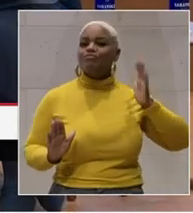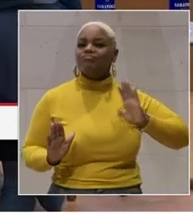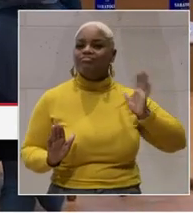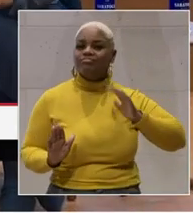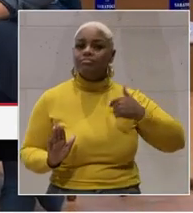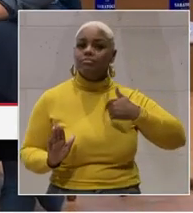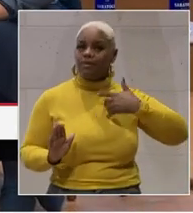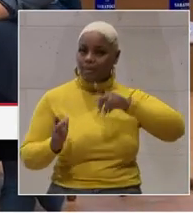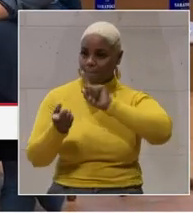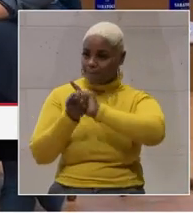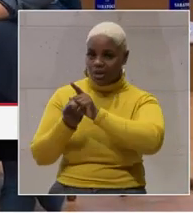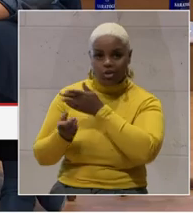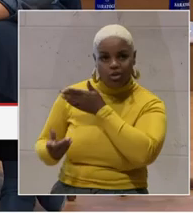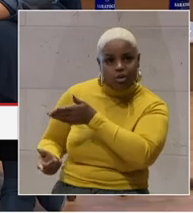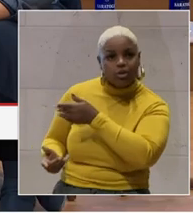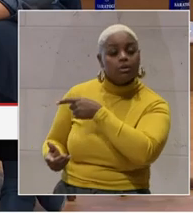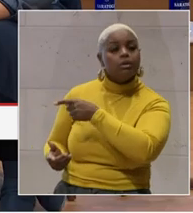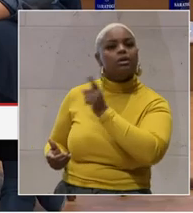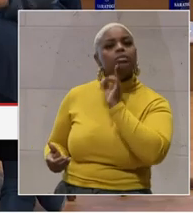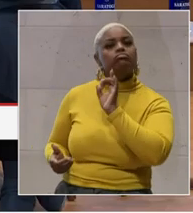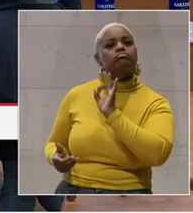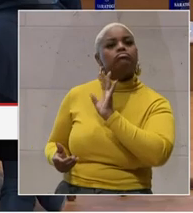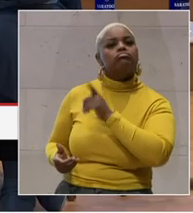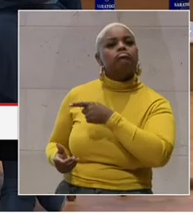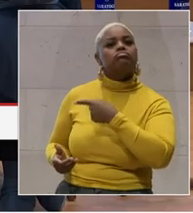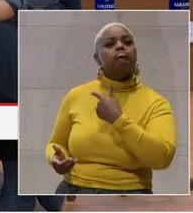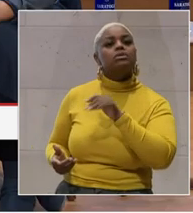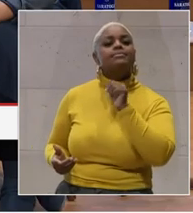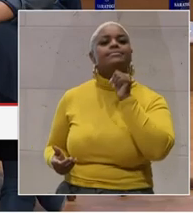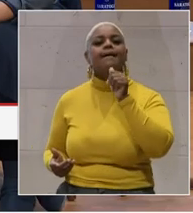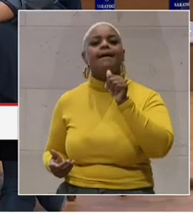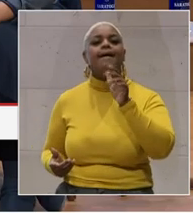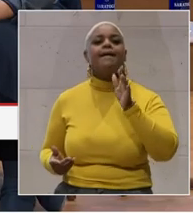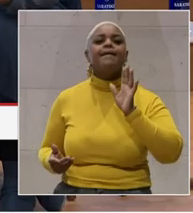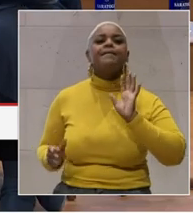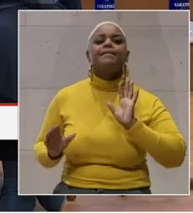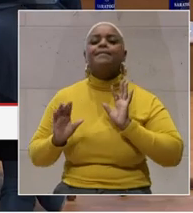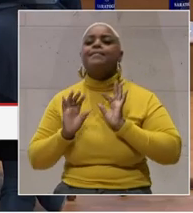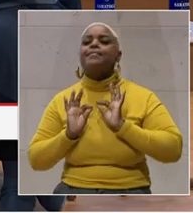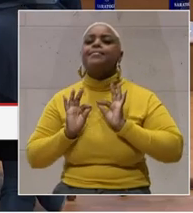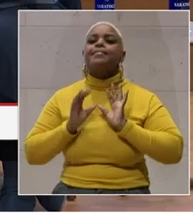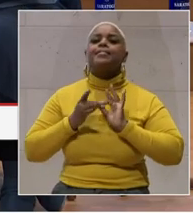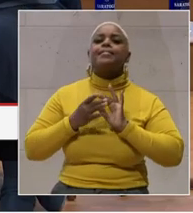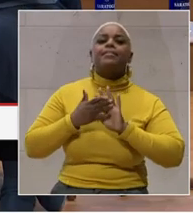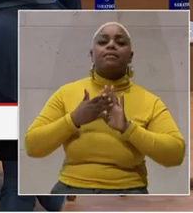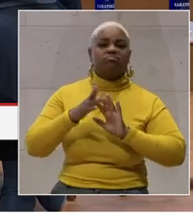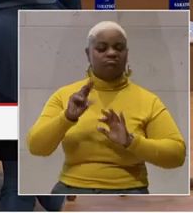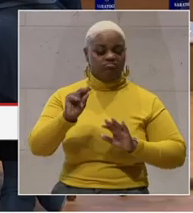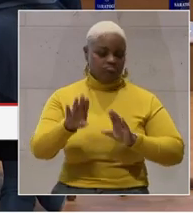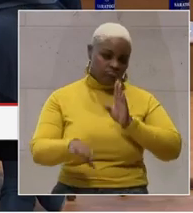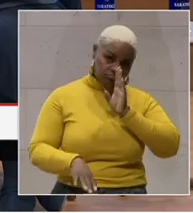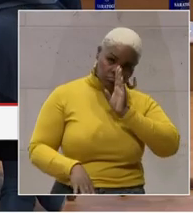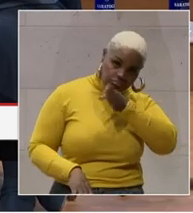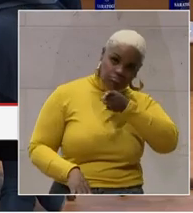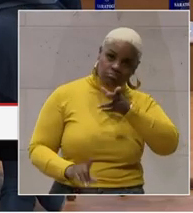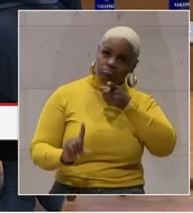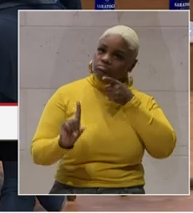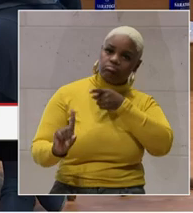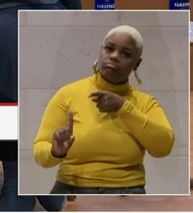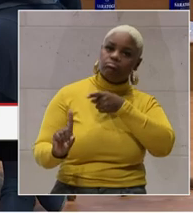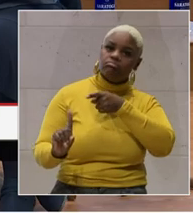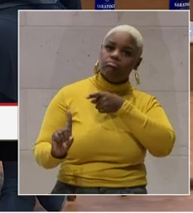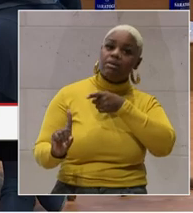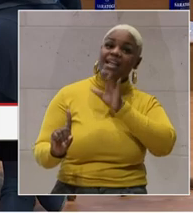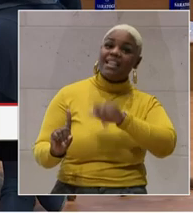She can work on both sides of the aisle, and she's a subject matter expert. So I know that she is